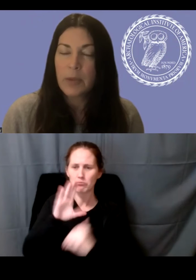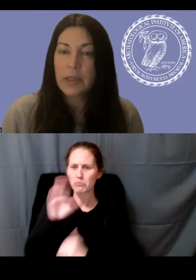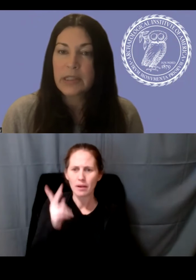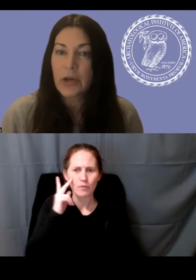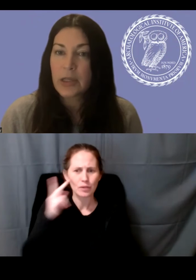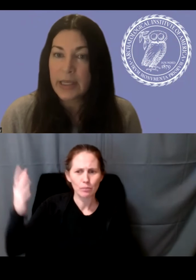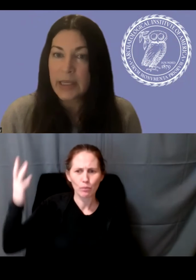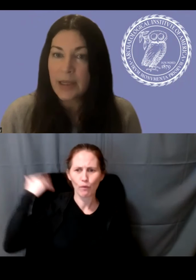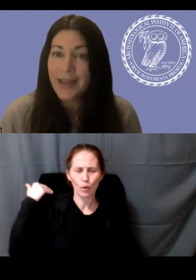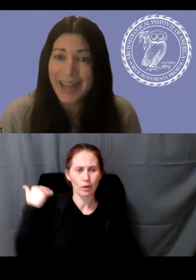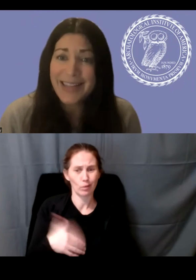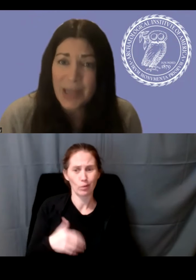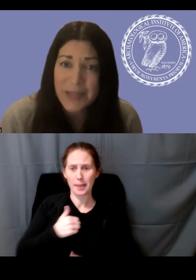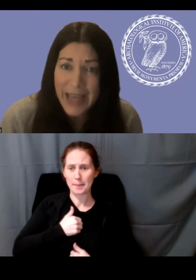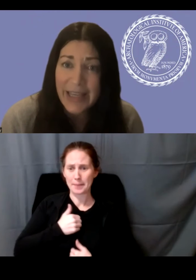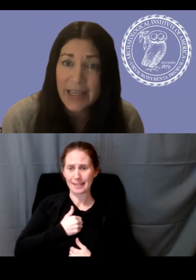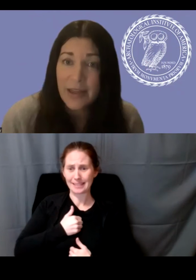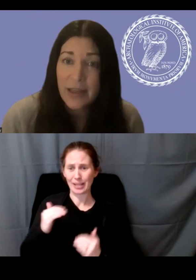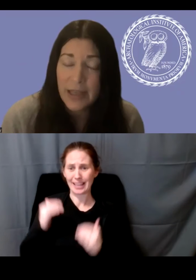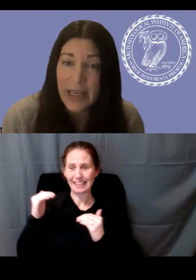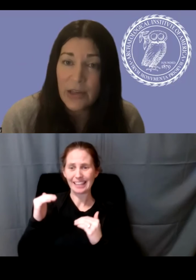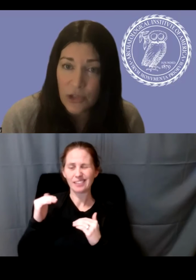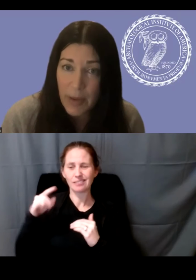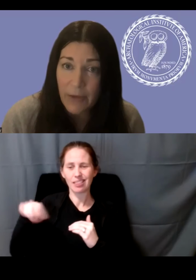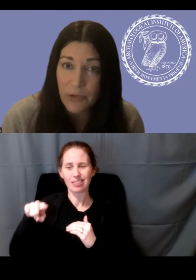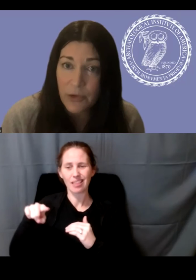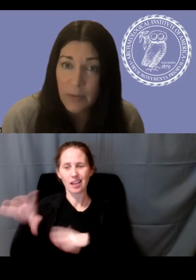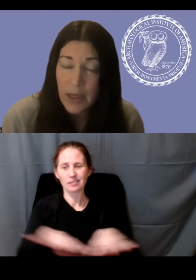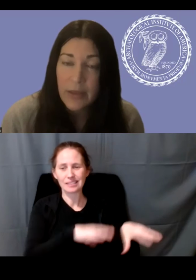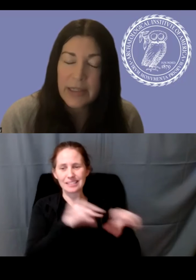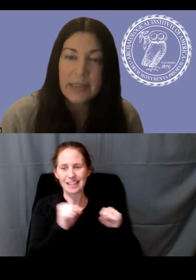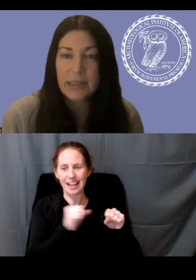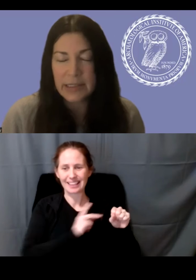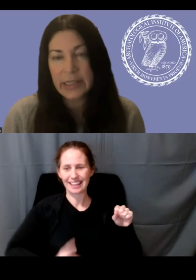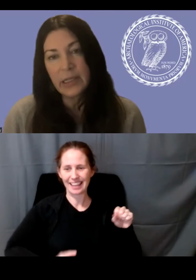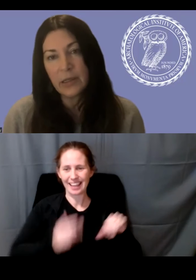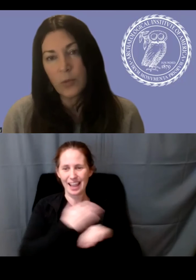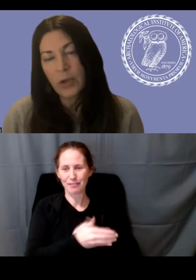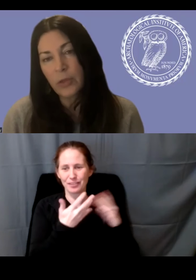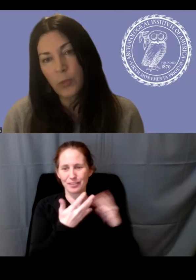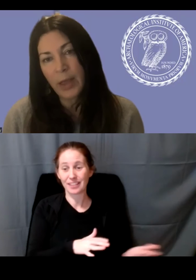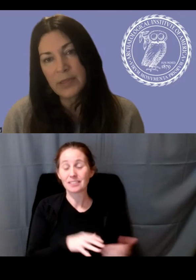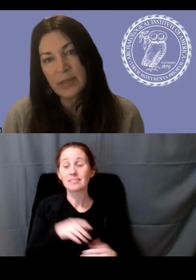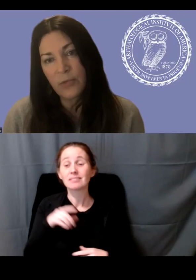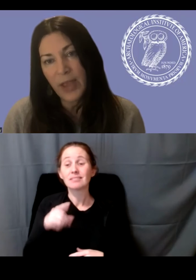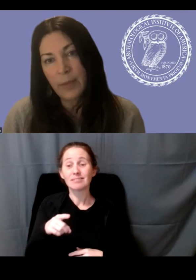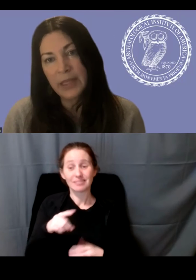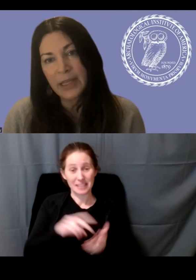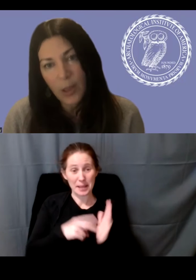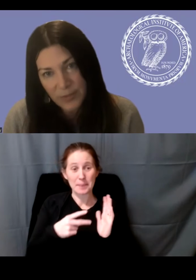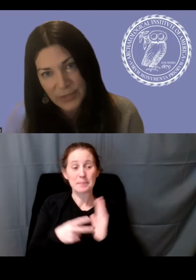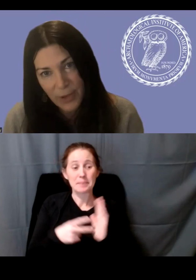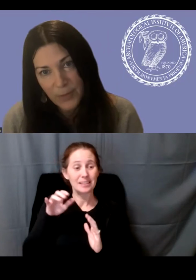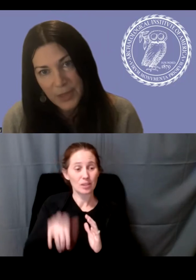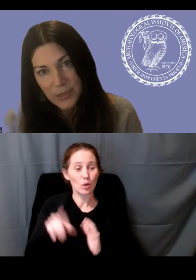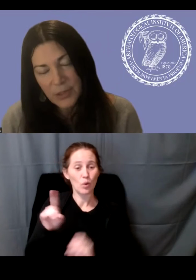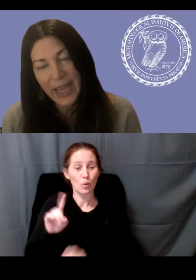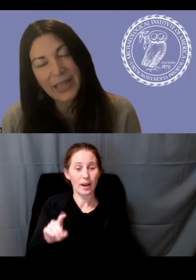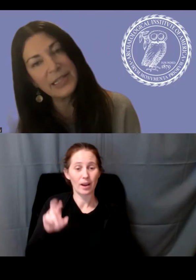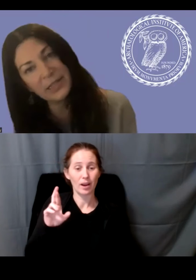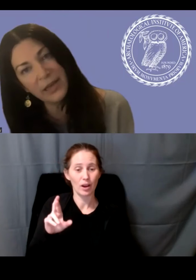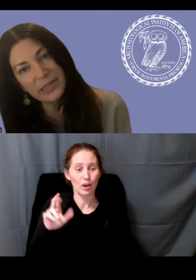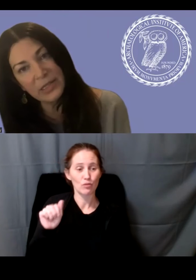A military elite that ends up taking the kingship after him. This is indeed where the Ramessid family comes from.